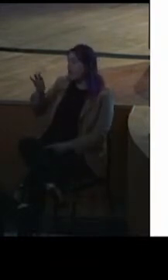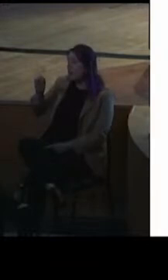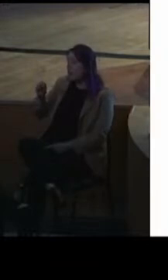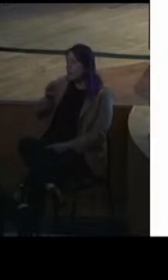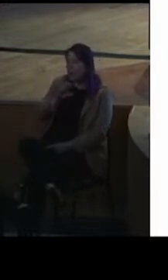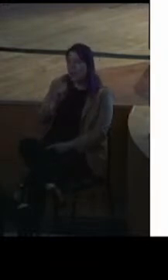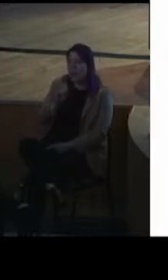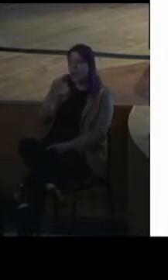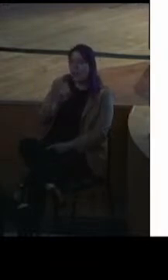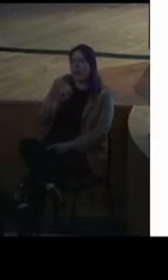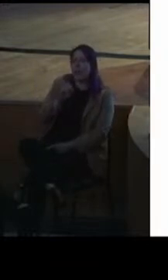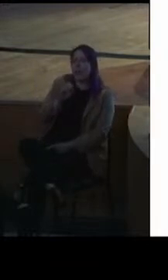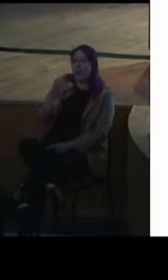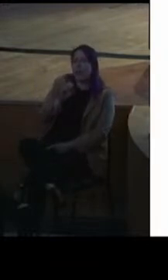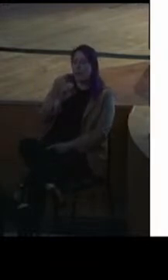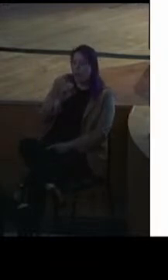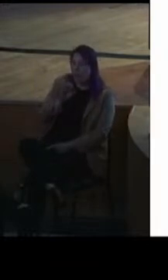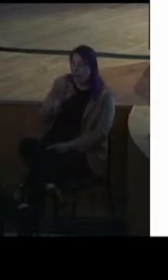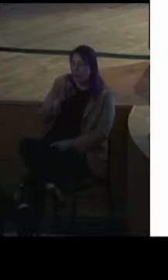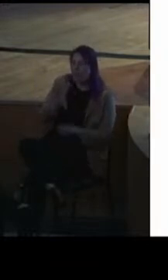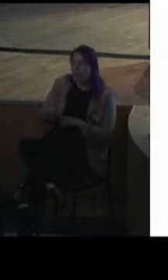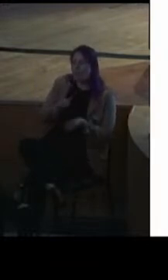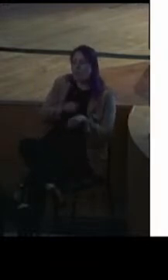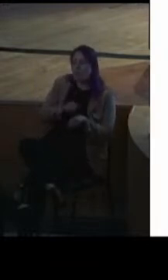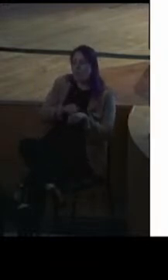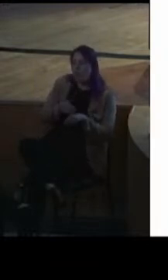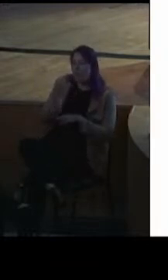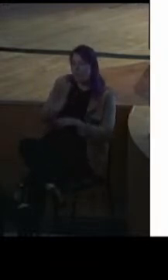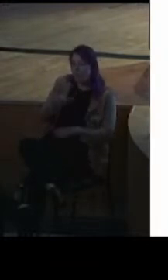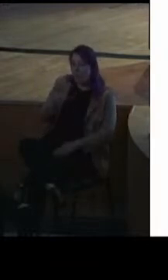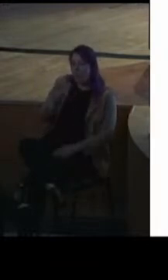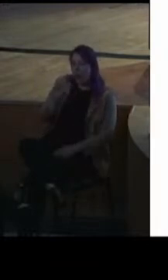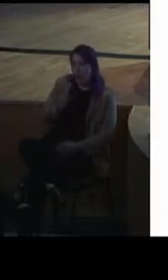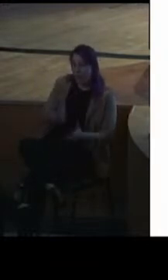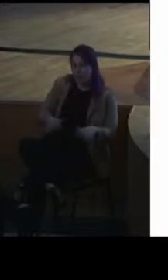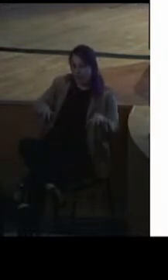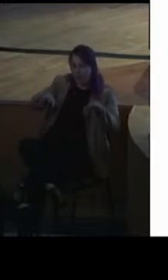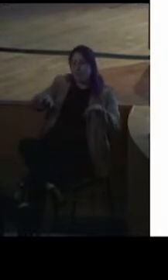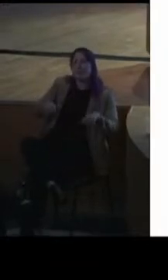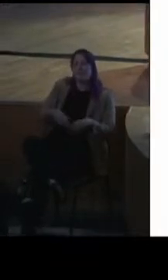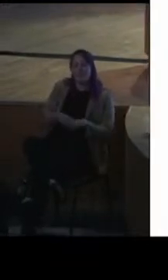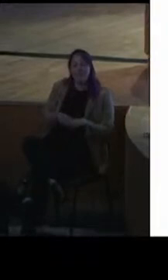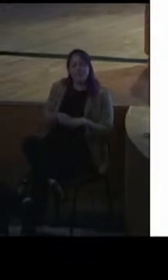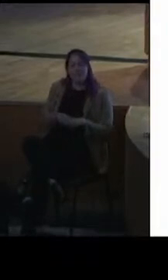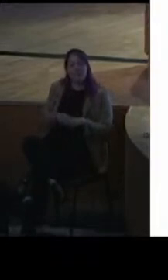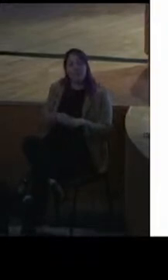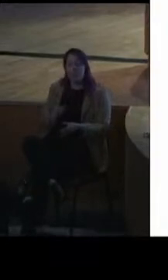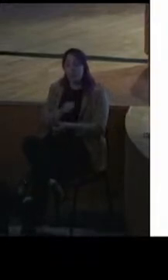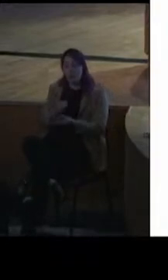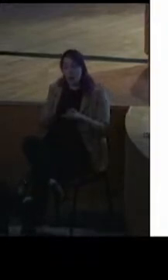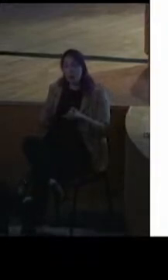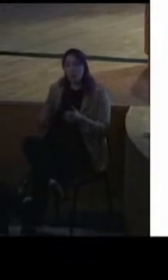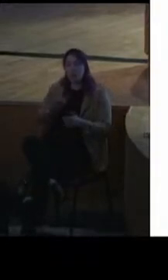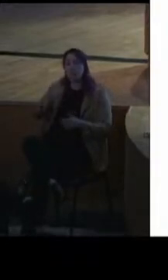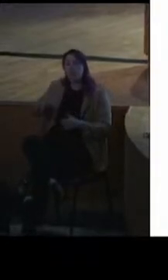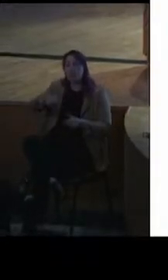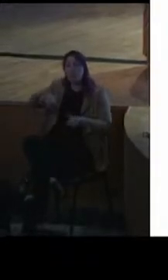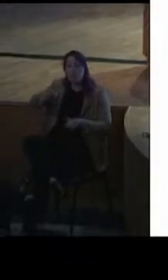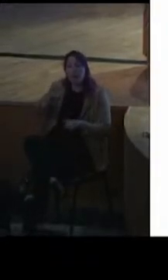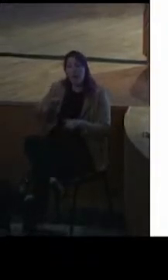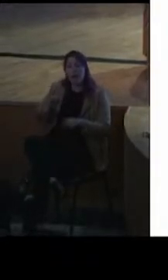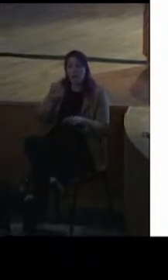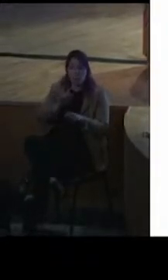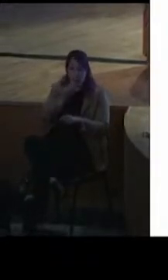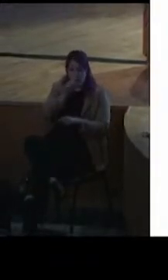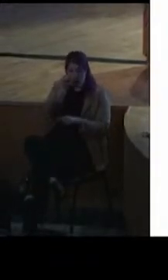ponds. If we have time, we'll take a couple of questions at the end. The microphone will be right at the back, so please step up to the microphone. And without further